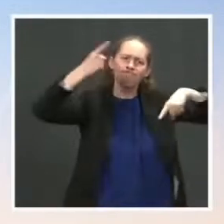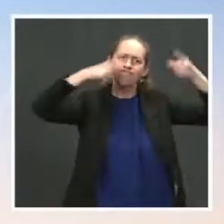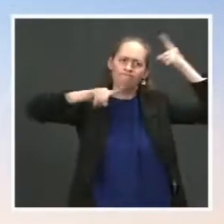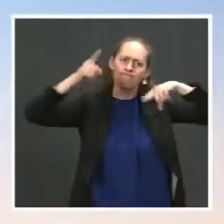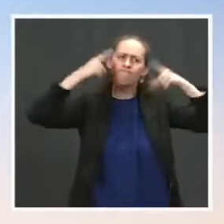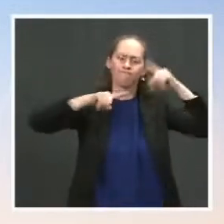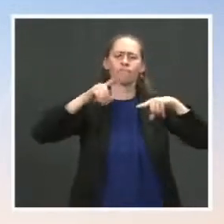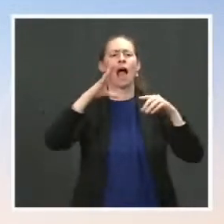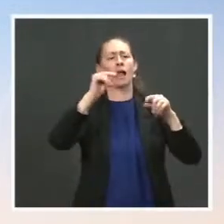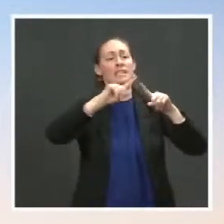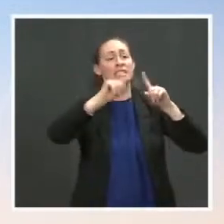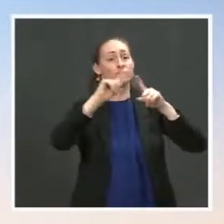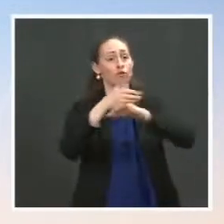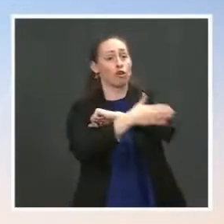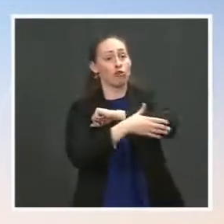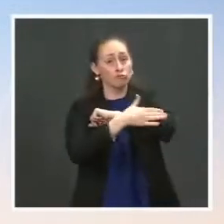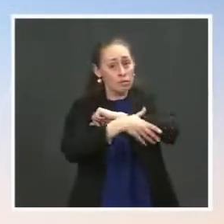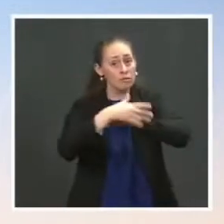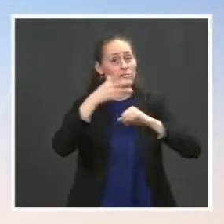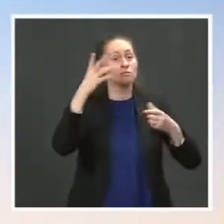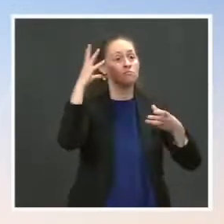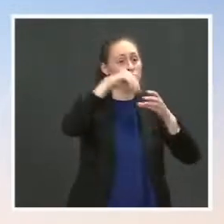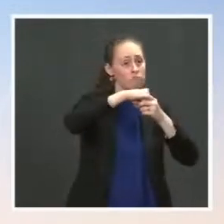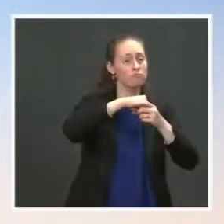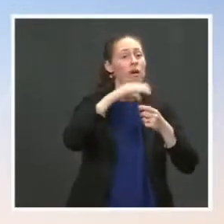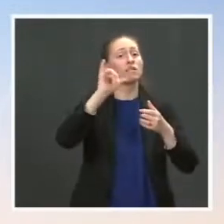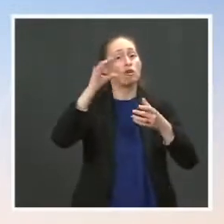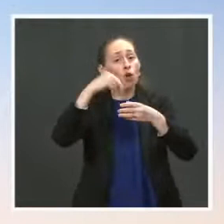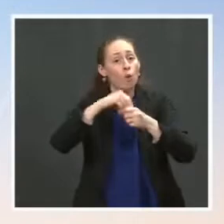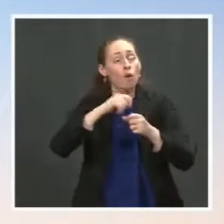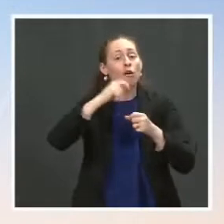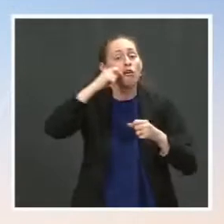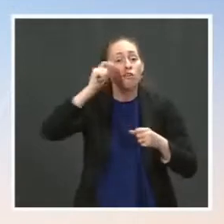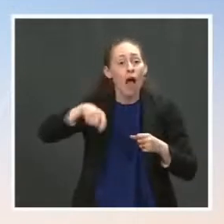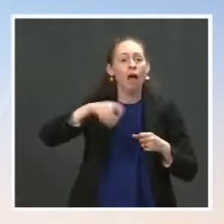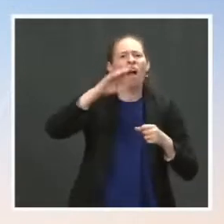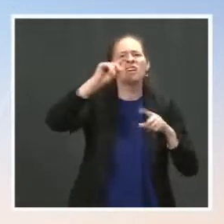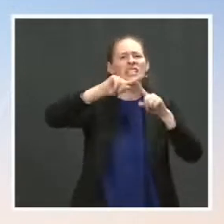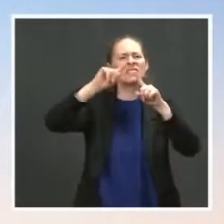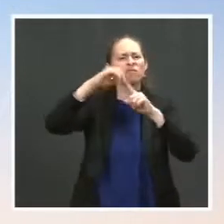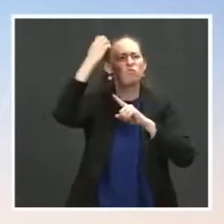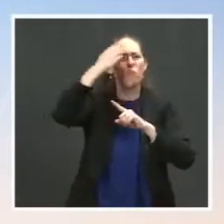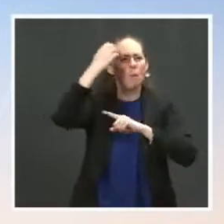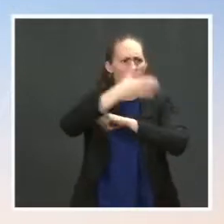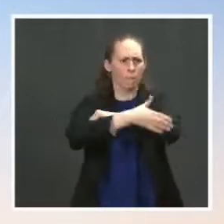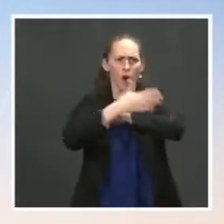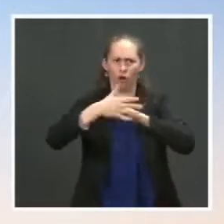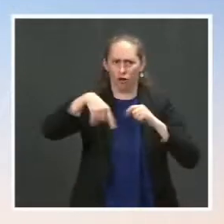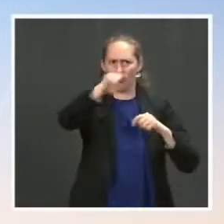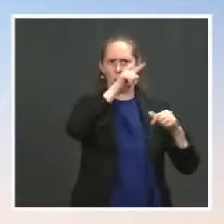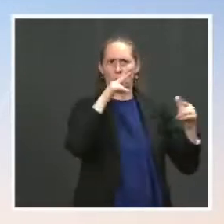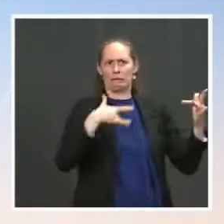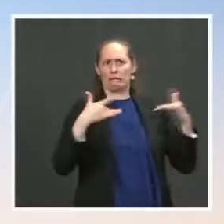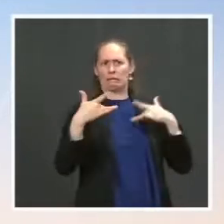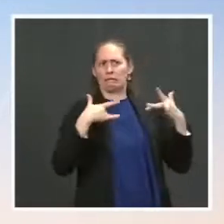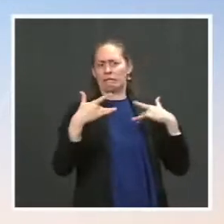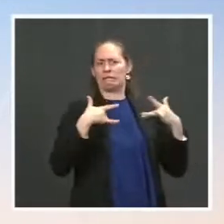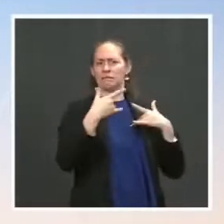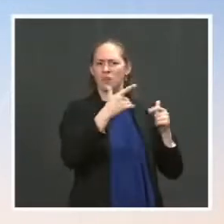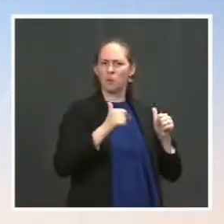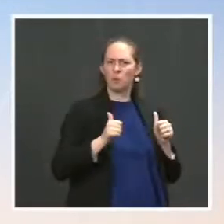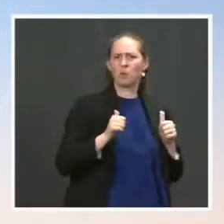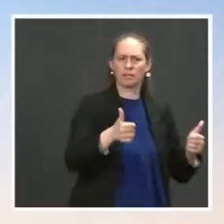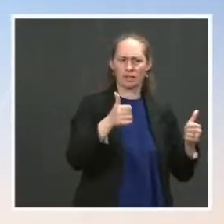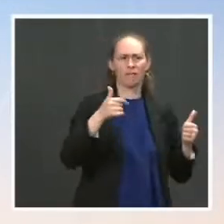region, including Russia, including Ukraine, including our European partners and allies who share a number of our concerns about the aggression of